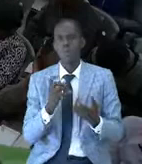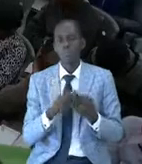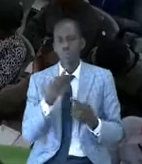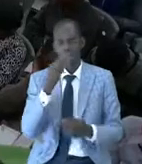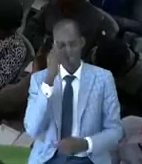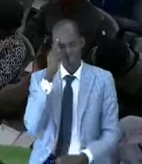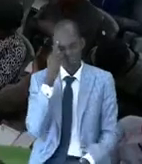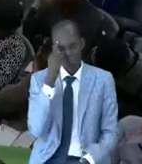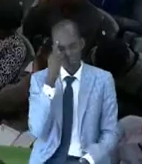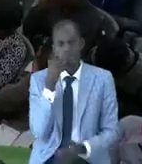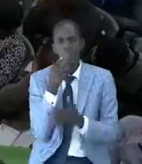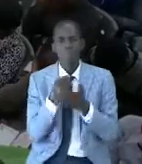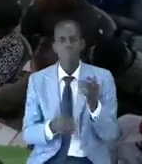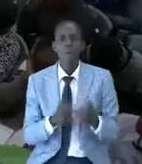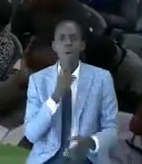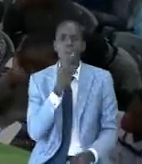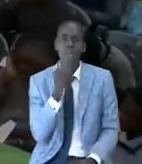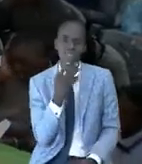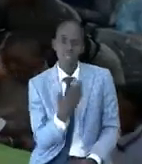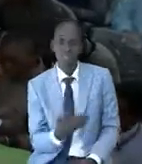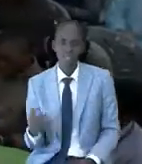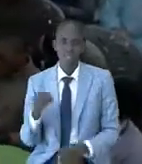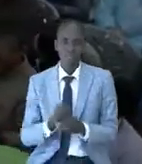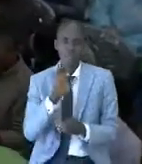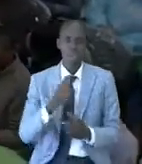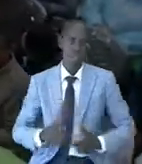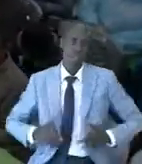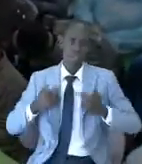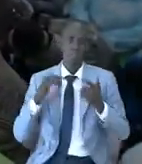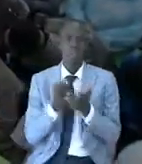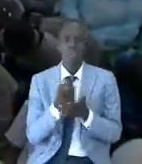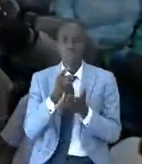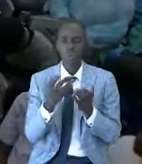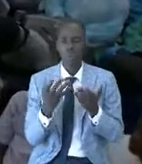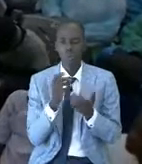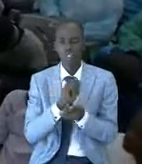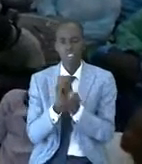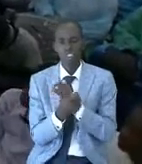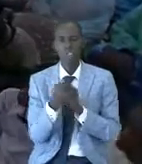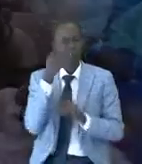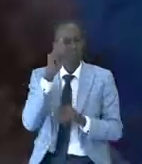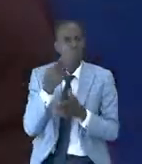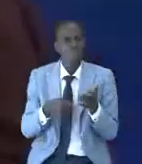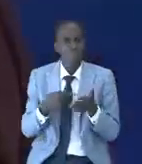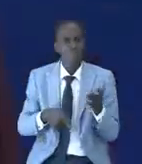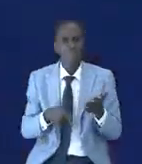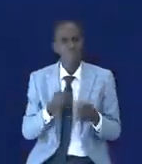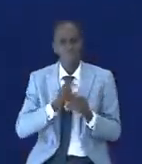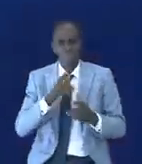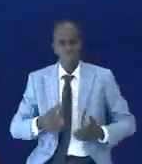are the things in your life you want a change for? Just think about it, your